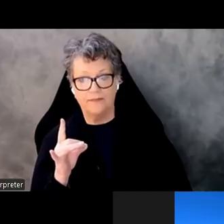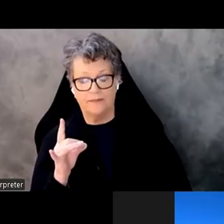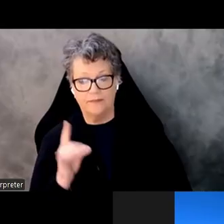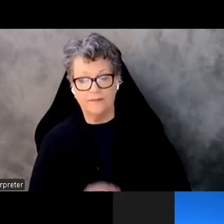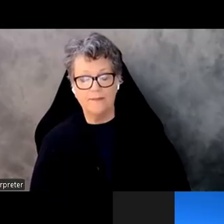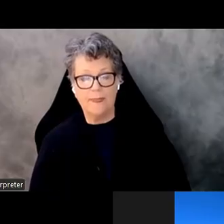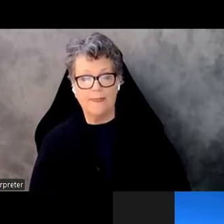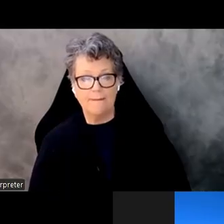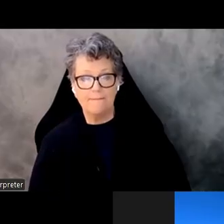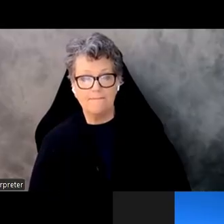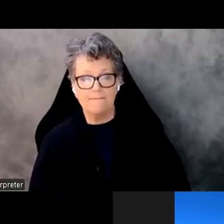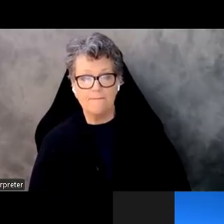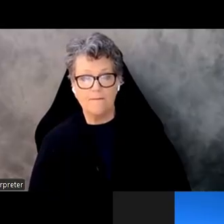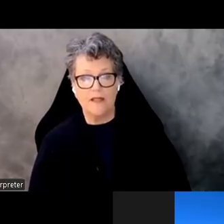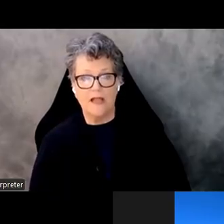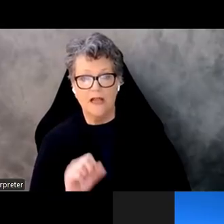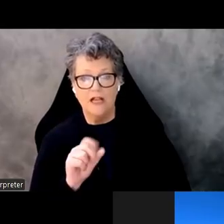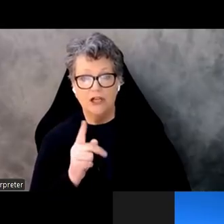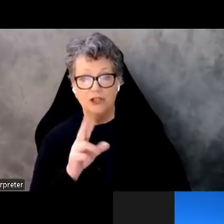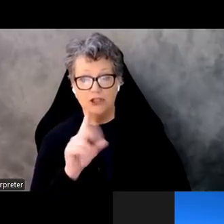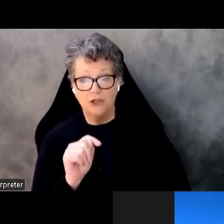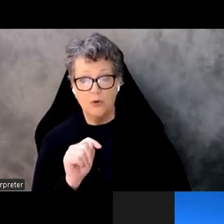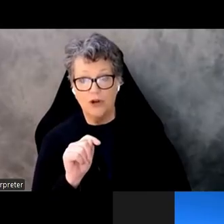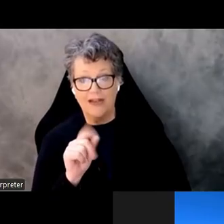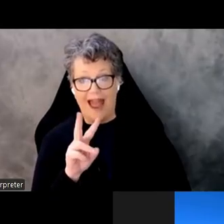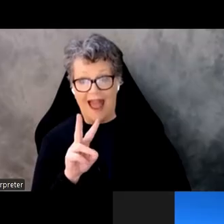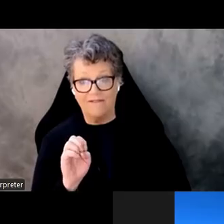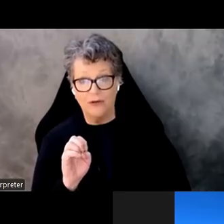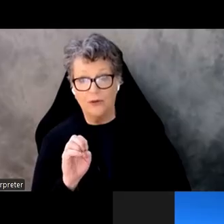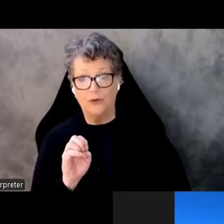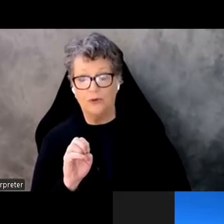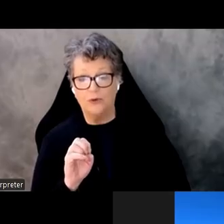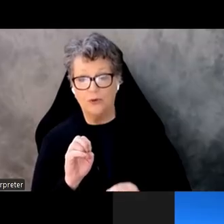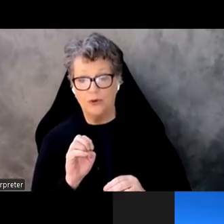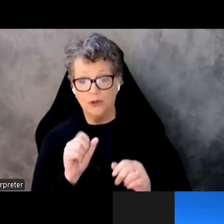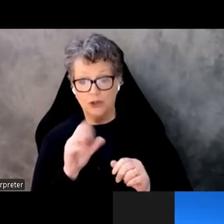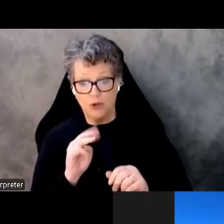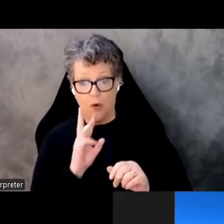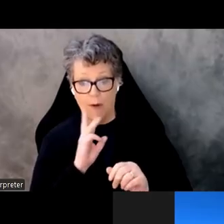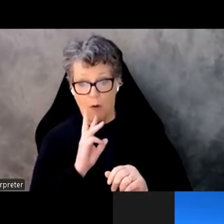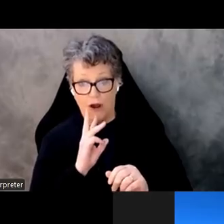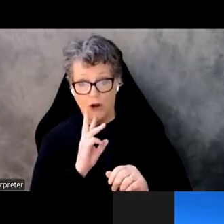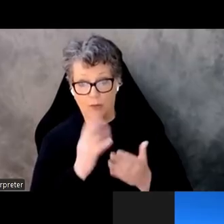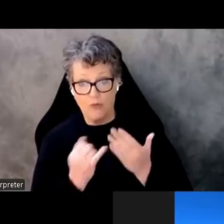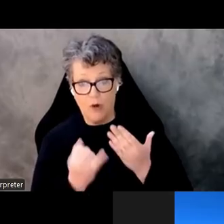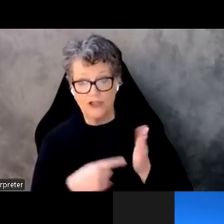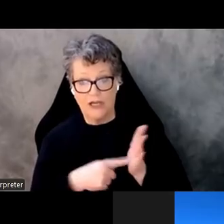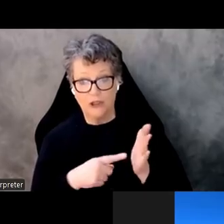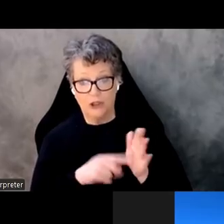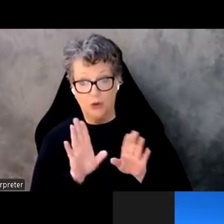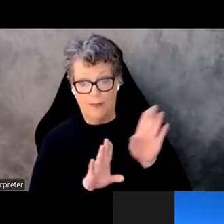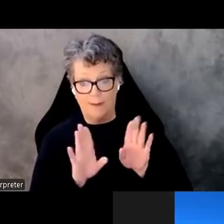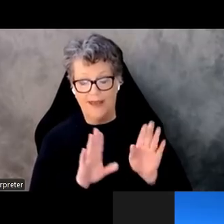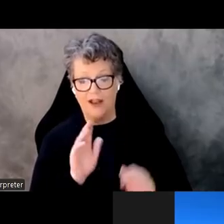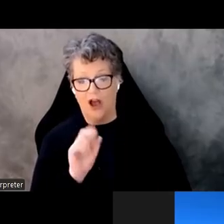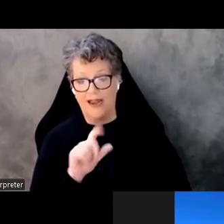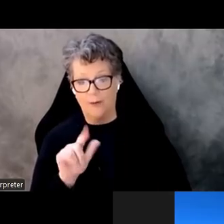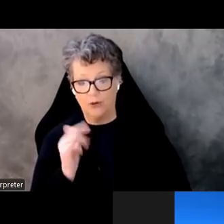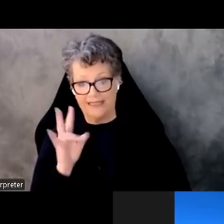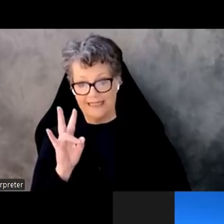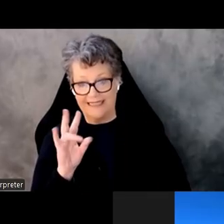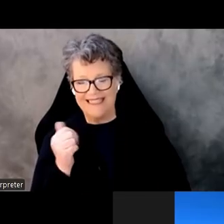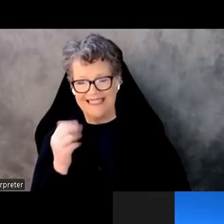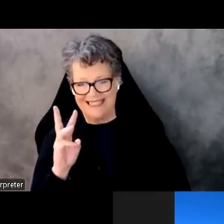respectively. Stewart Avenue Stormwater Improvements Projects has the bid due on April 16th. And